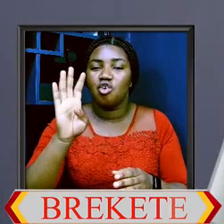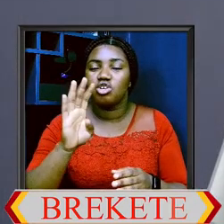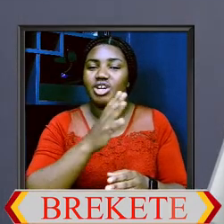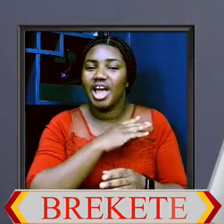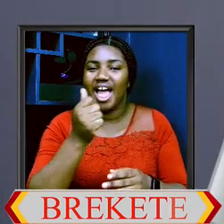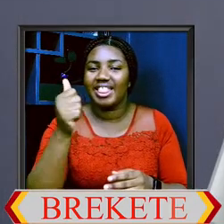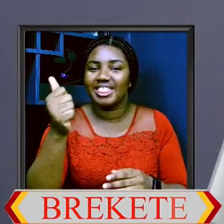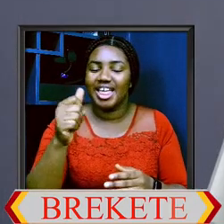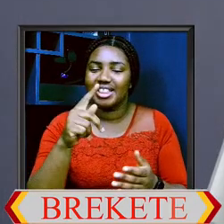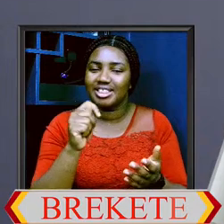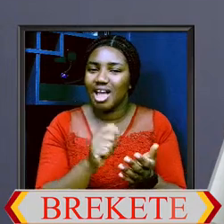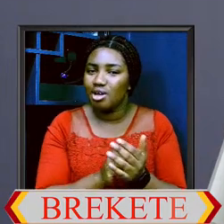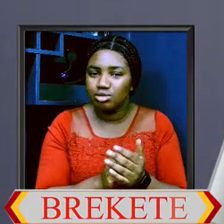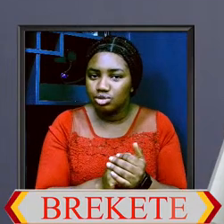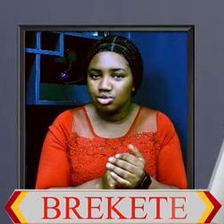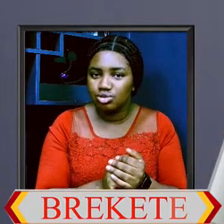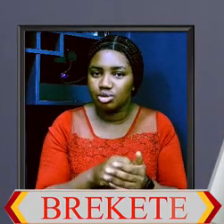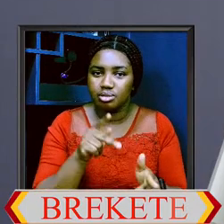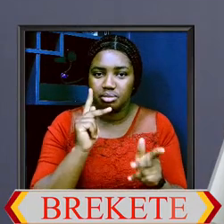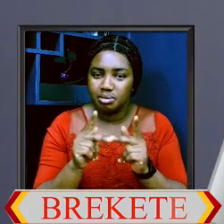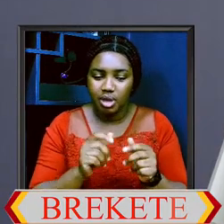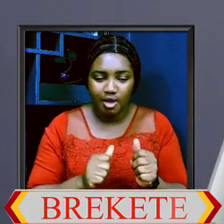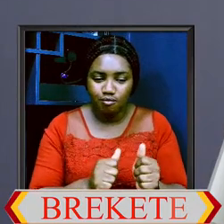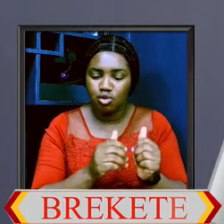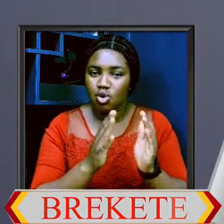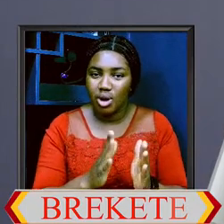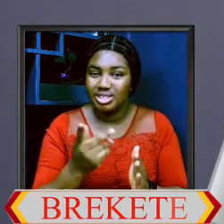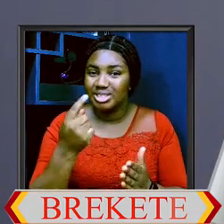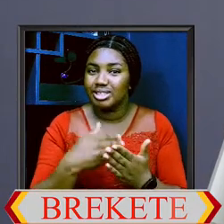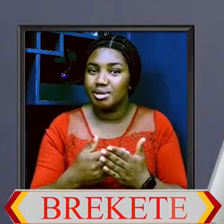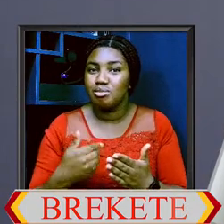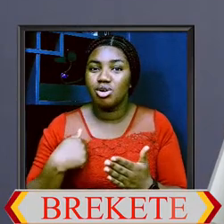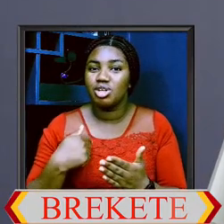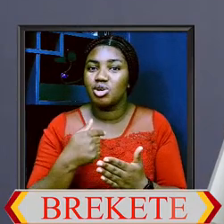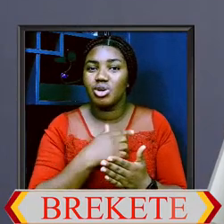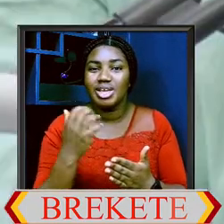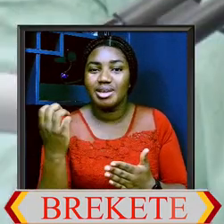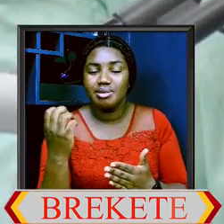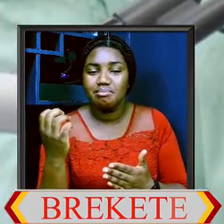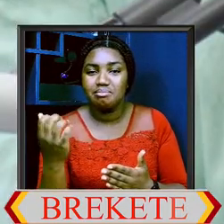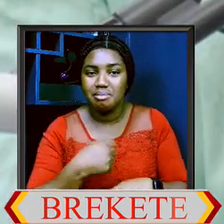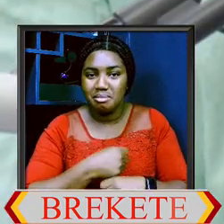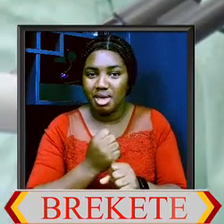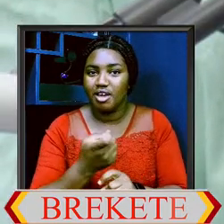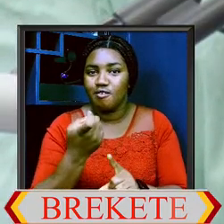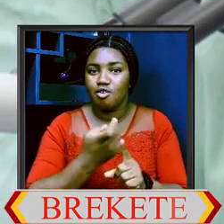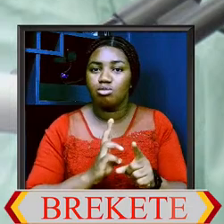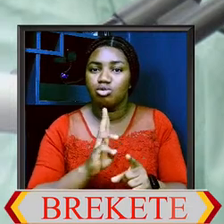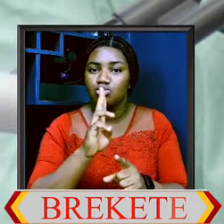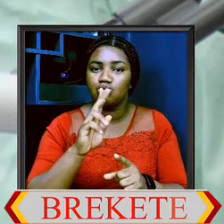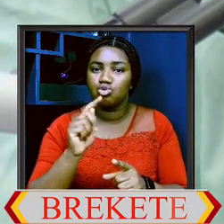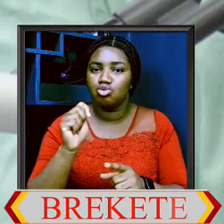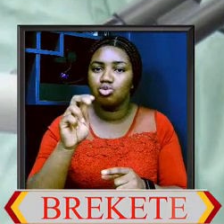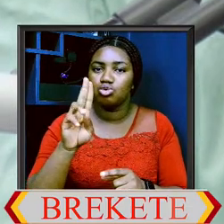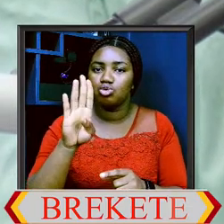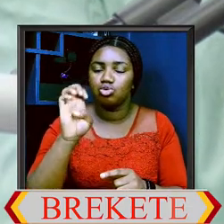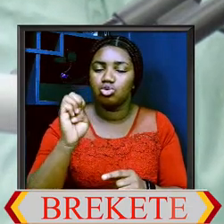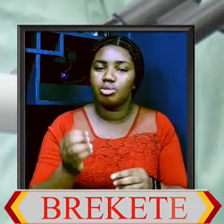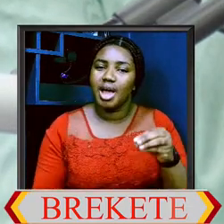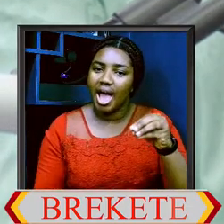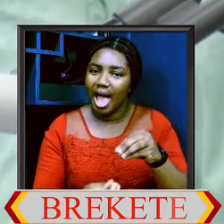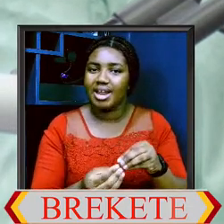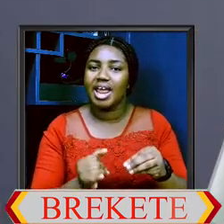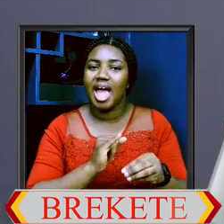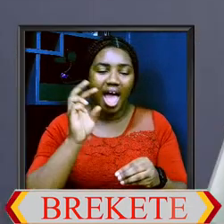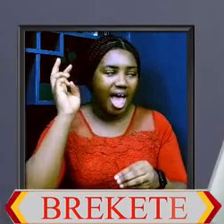100,000 subscribers the money way we they make from YouTube Co increase so and I go